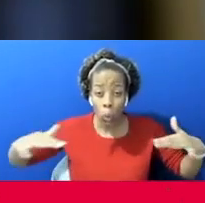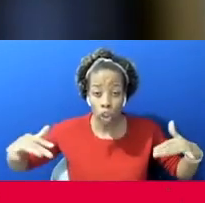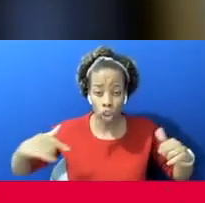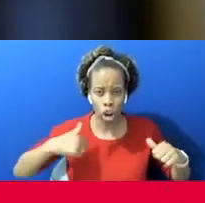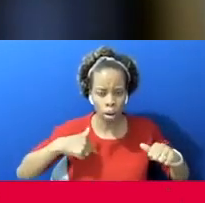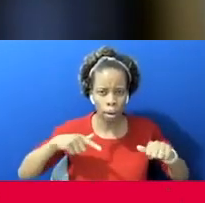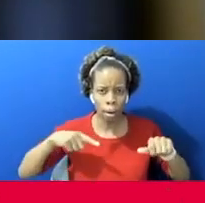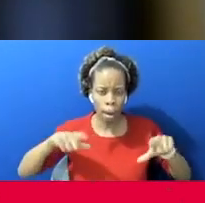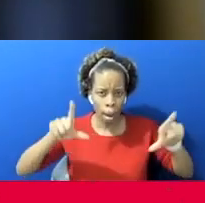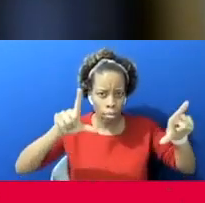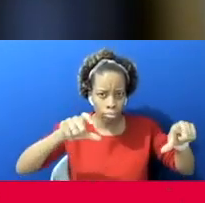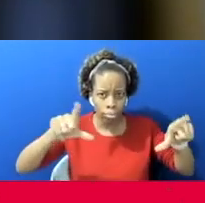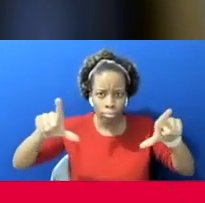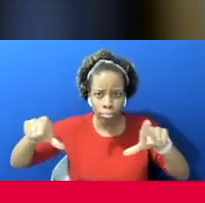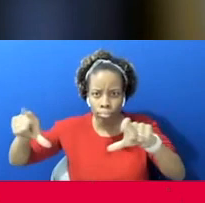guilty of that.